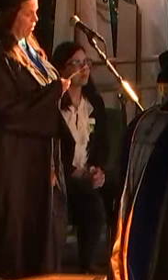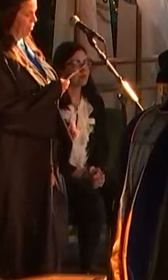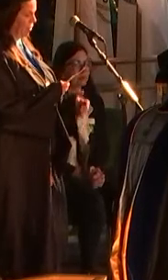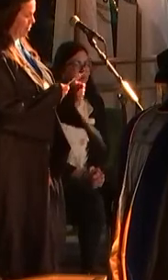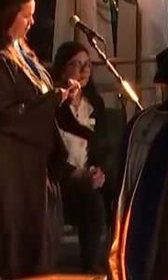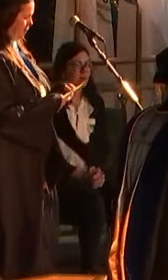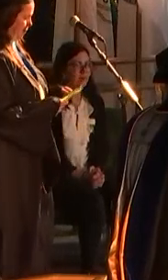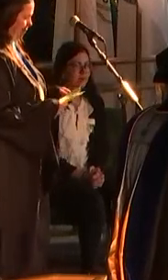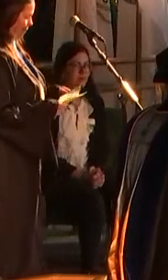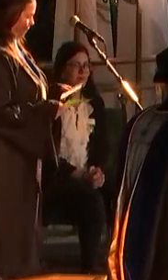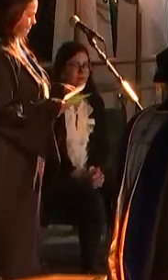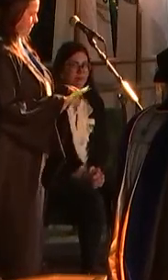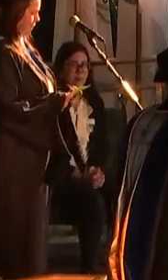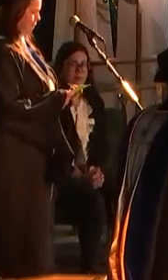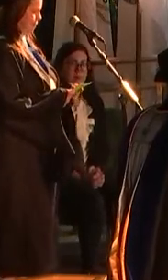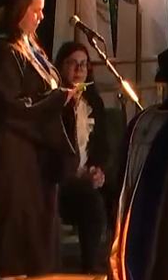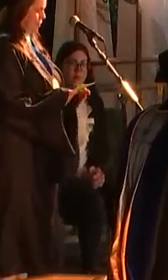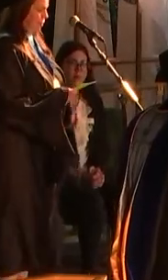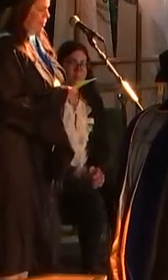Laboratory Science.